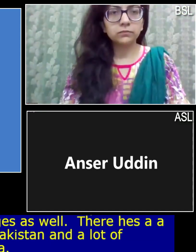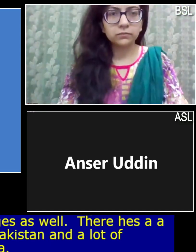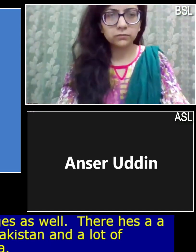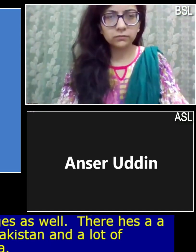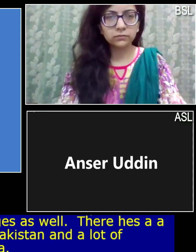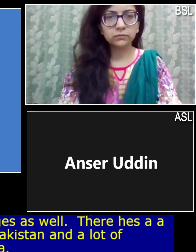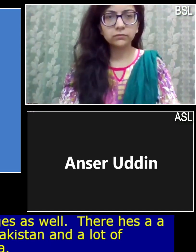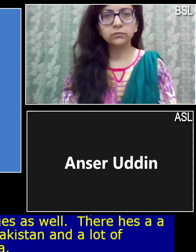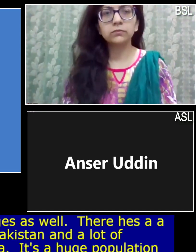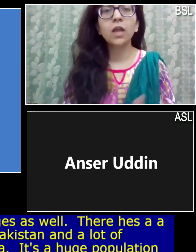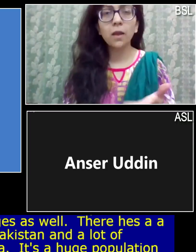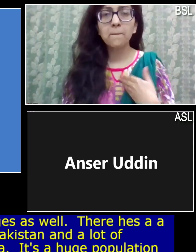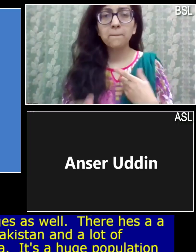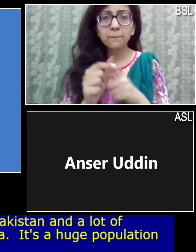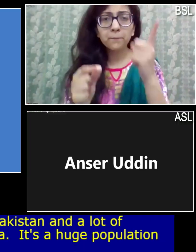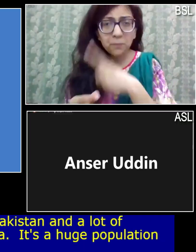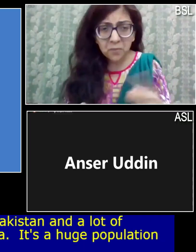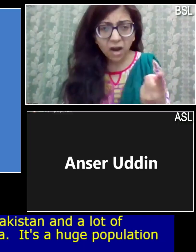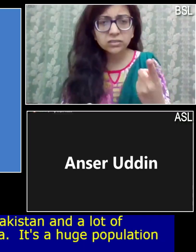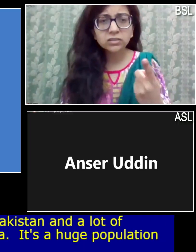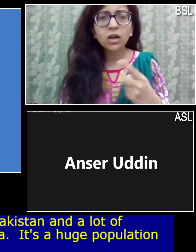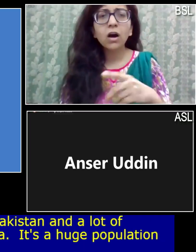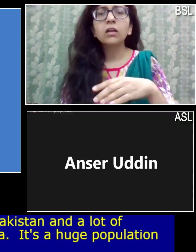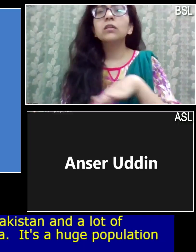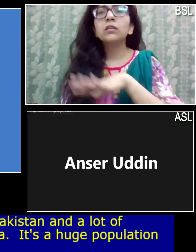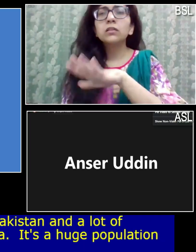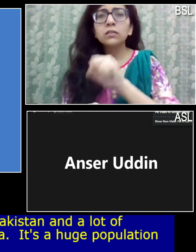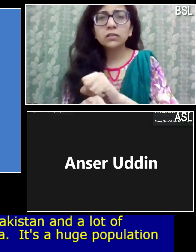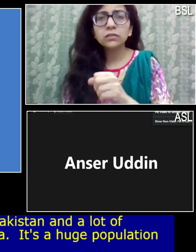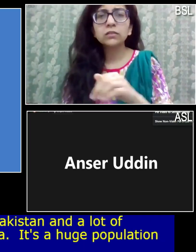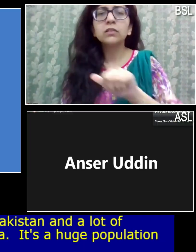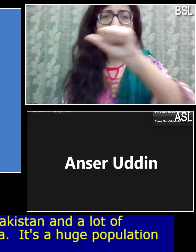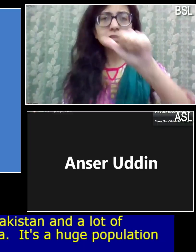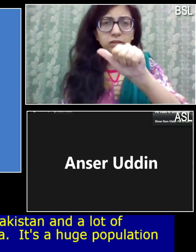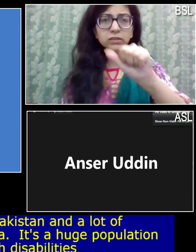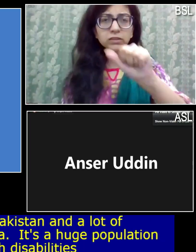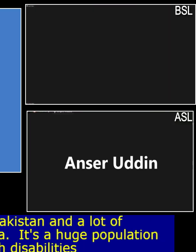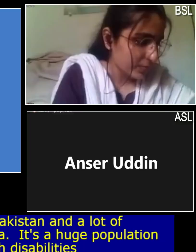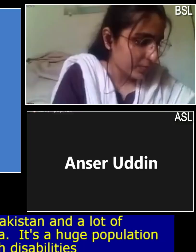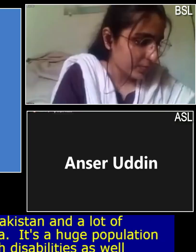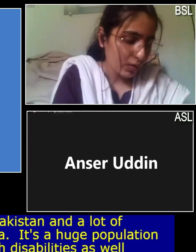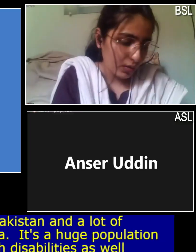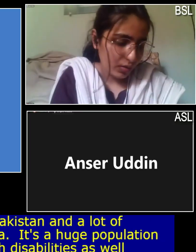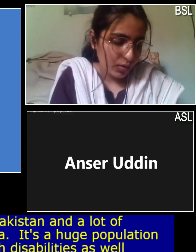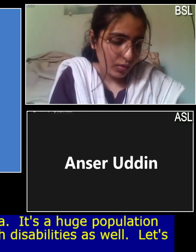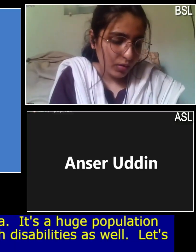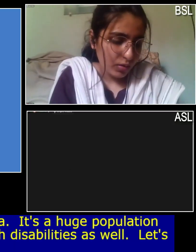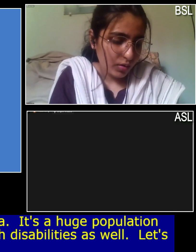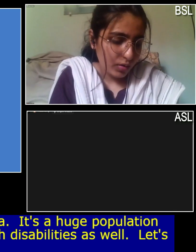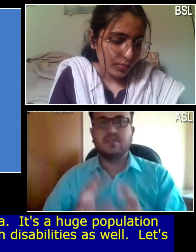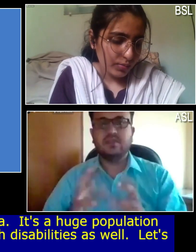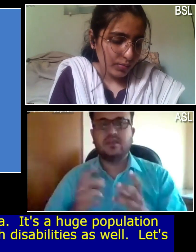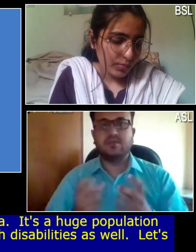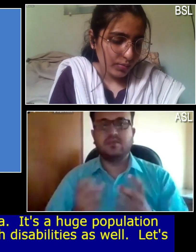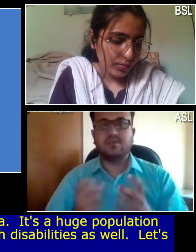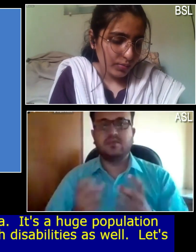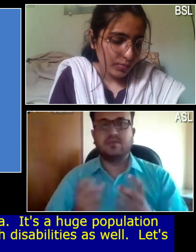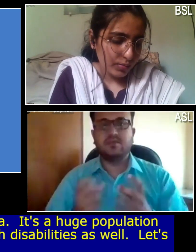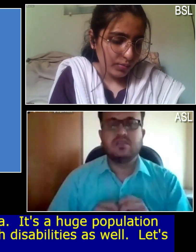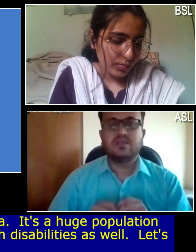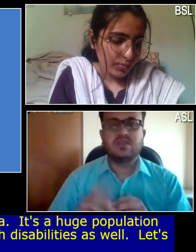population of persons with disabilities as well. So let's take it as an opportunity. And I would say webinars like these are kind